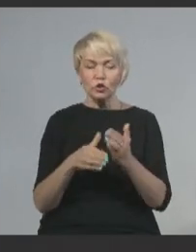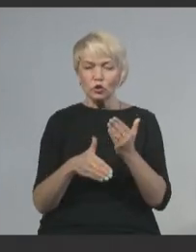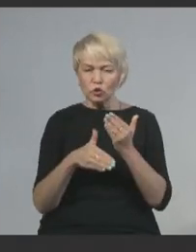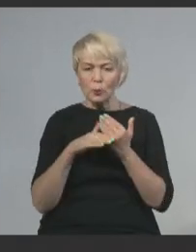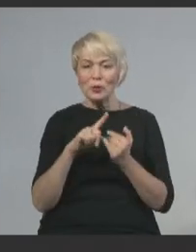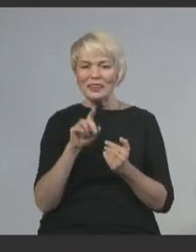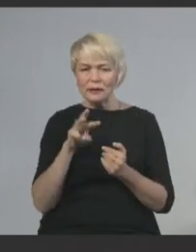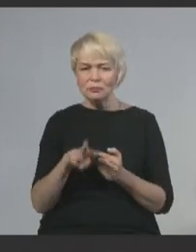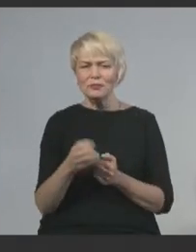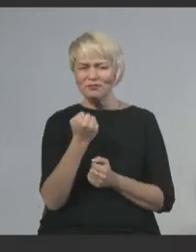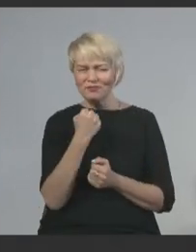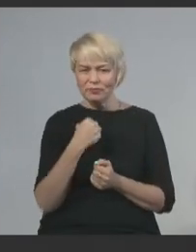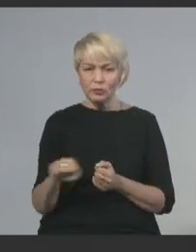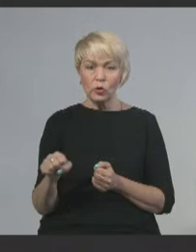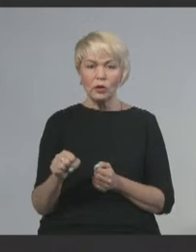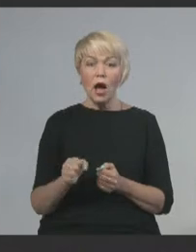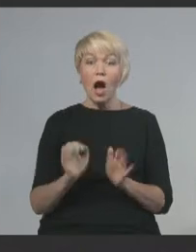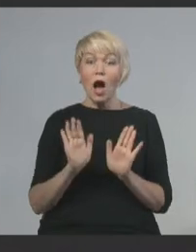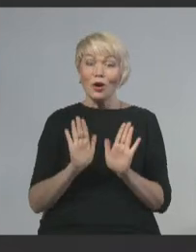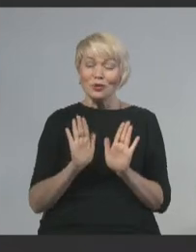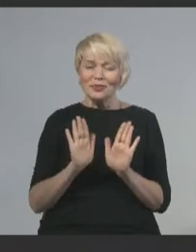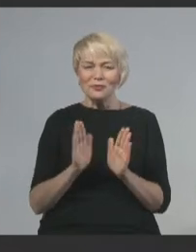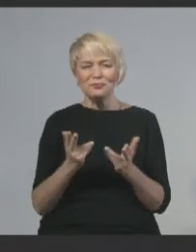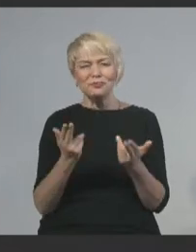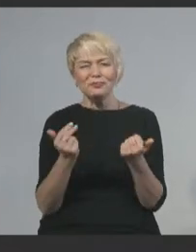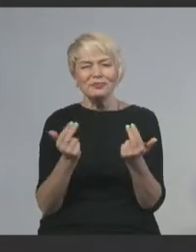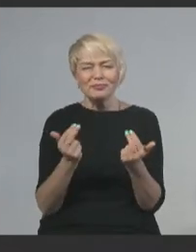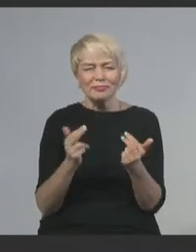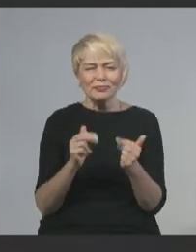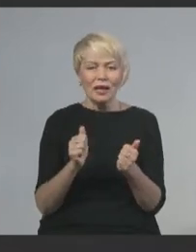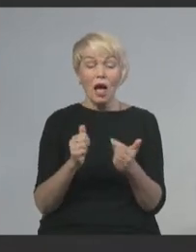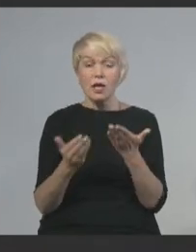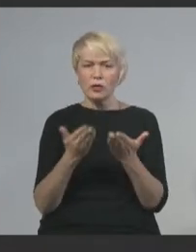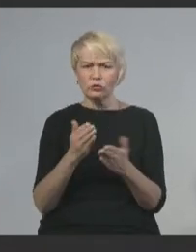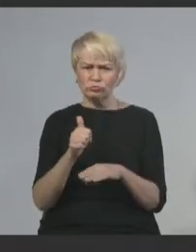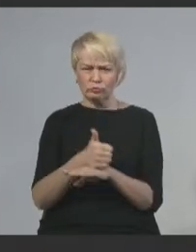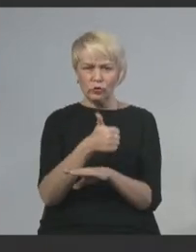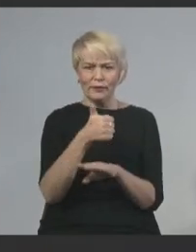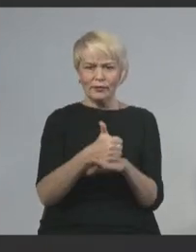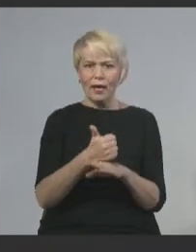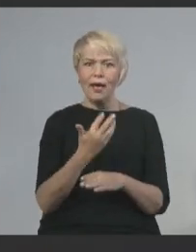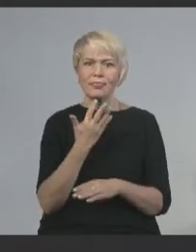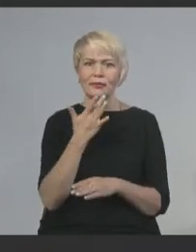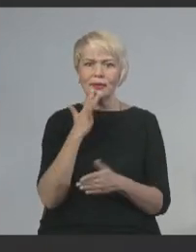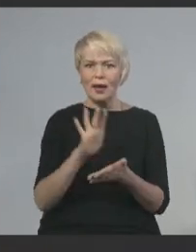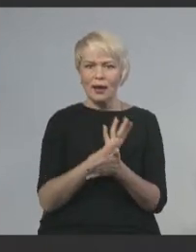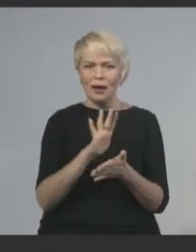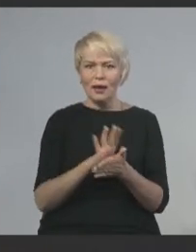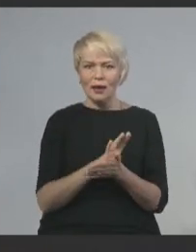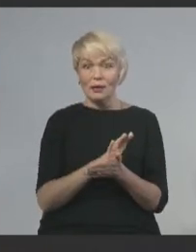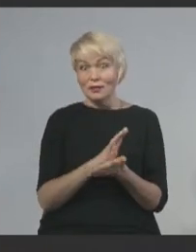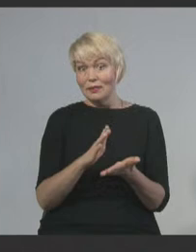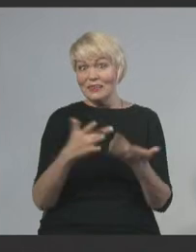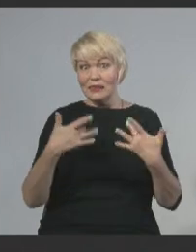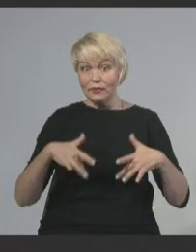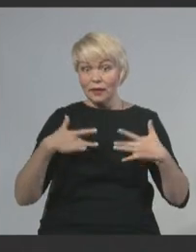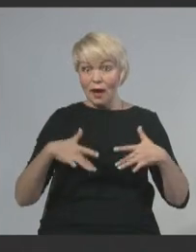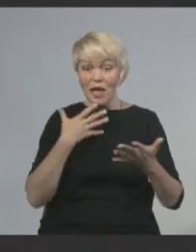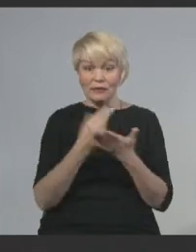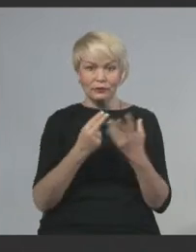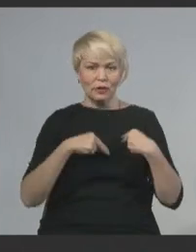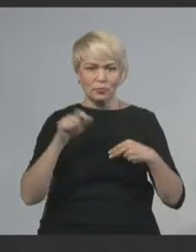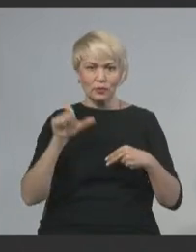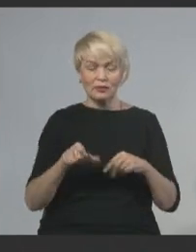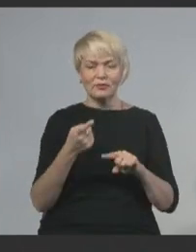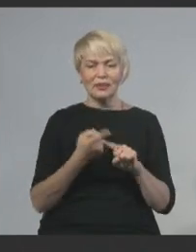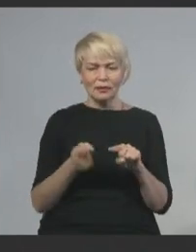biggest national newspaper has to cut down on their stuff but on the whole i think the it's other